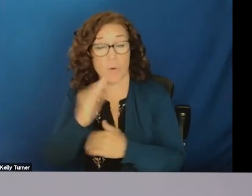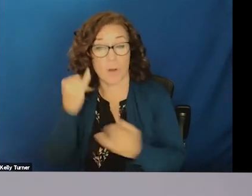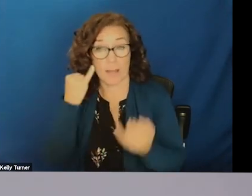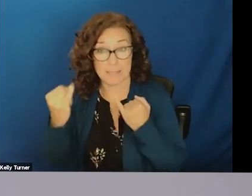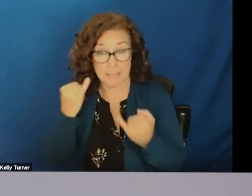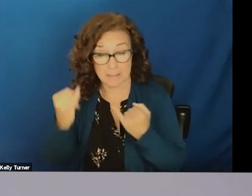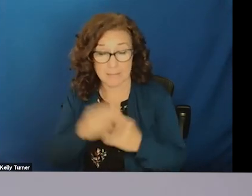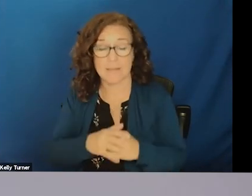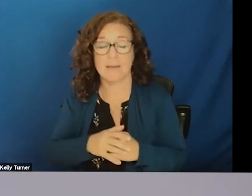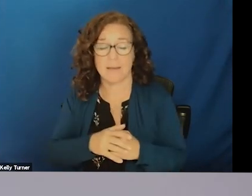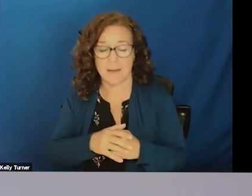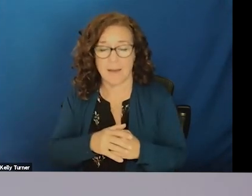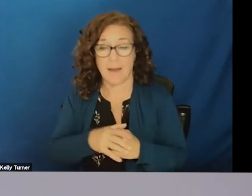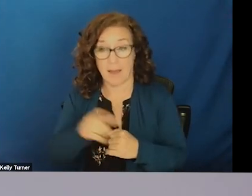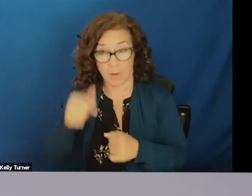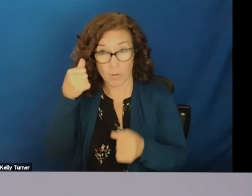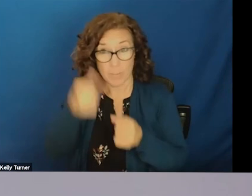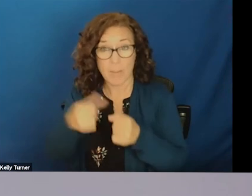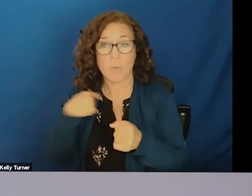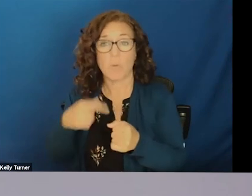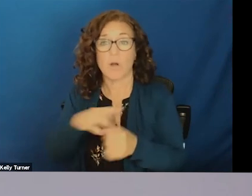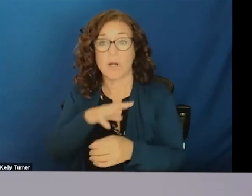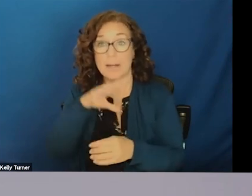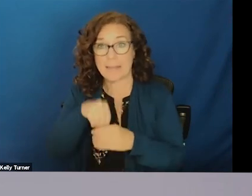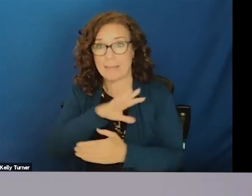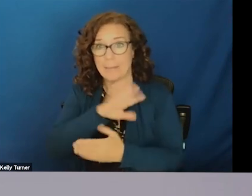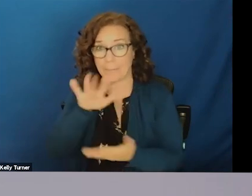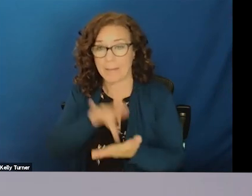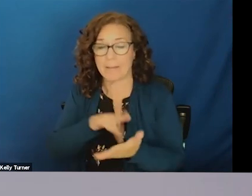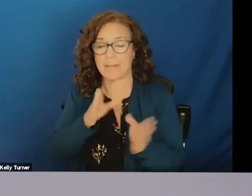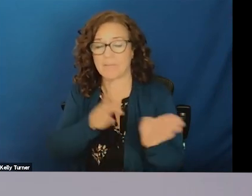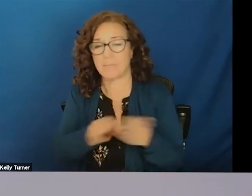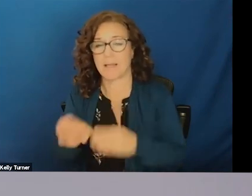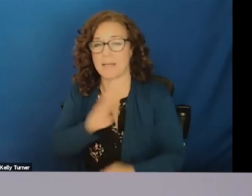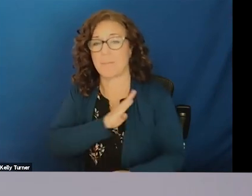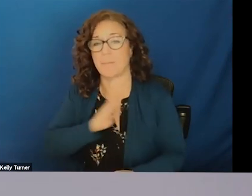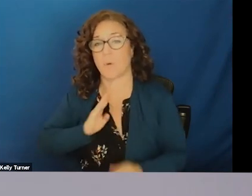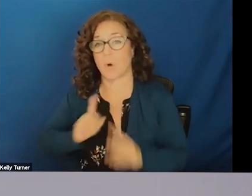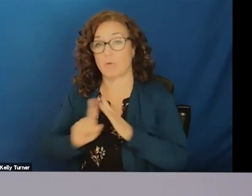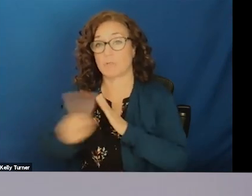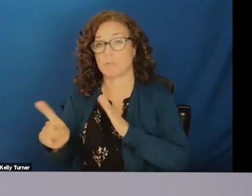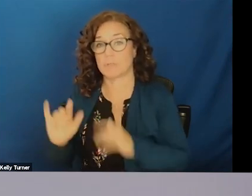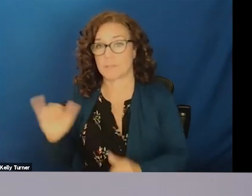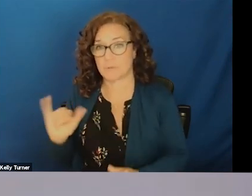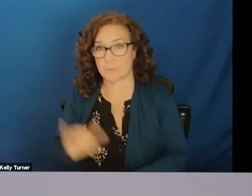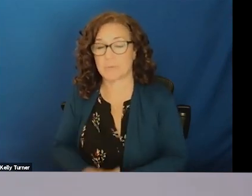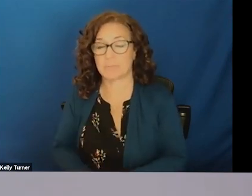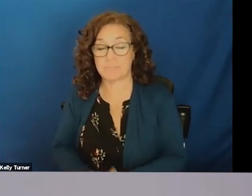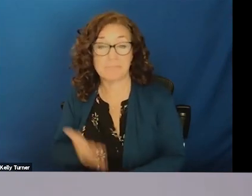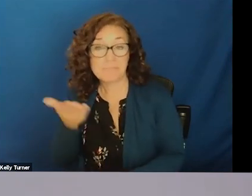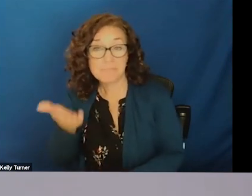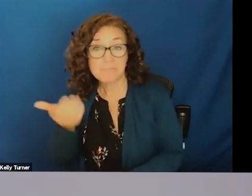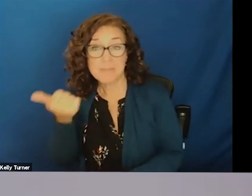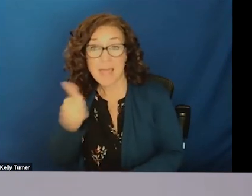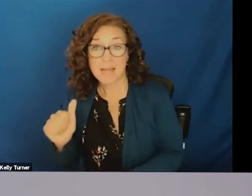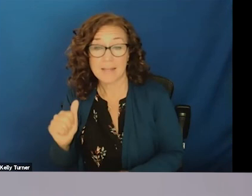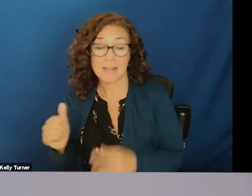remember that we are in the midst of planning a board retreat soon. Any comments or questions on